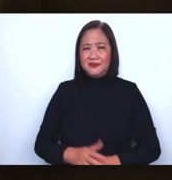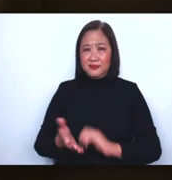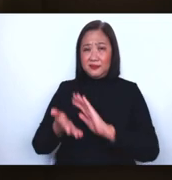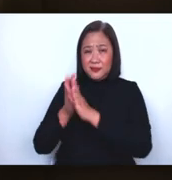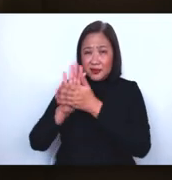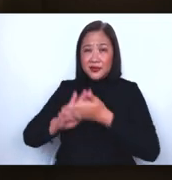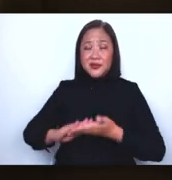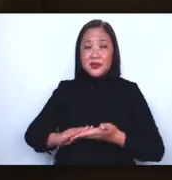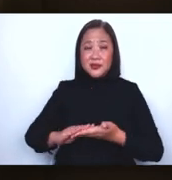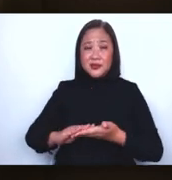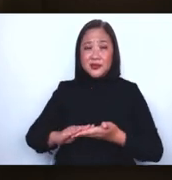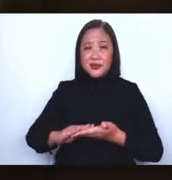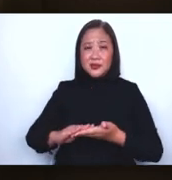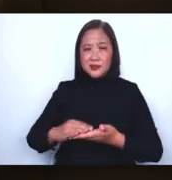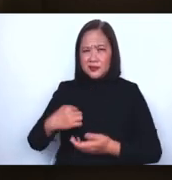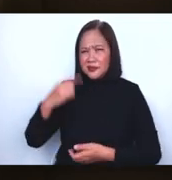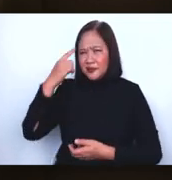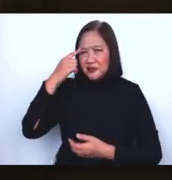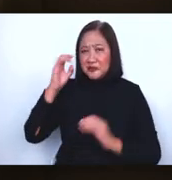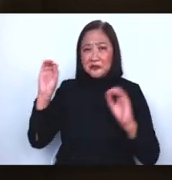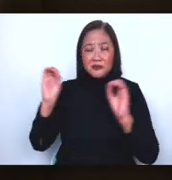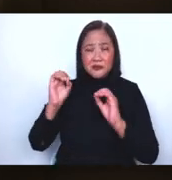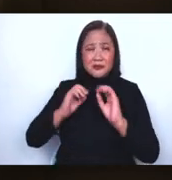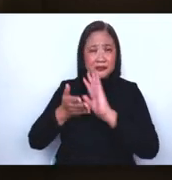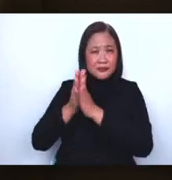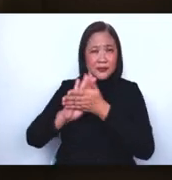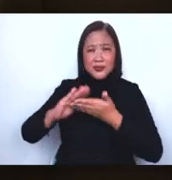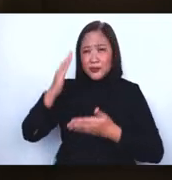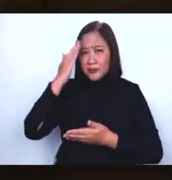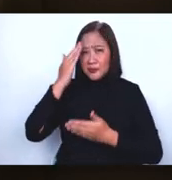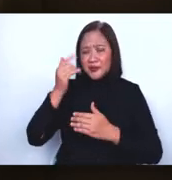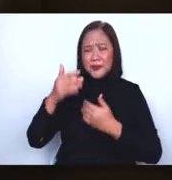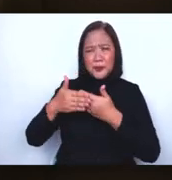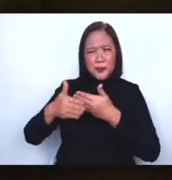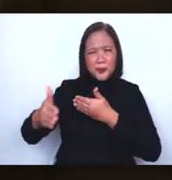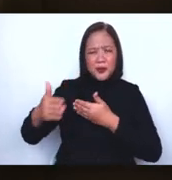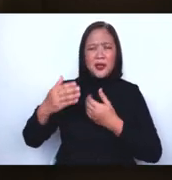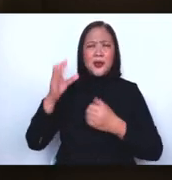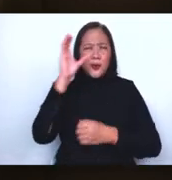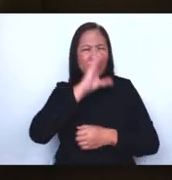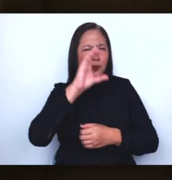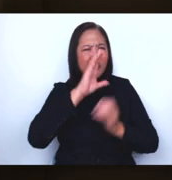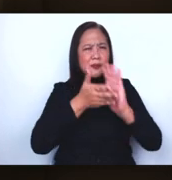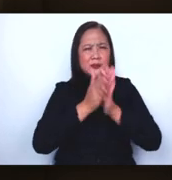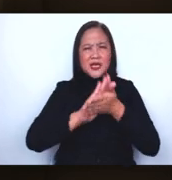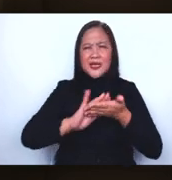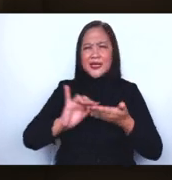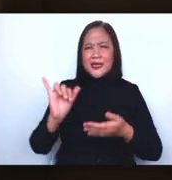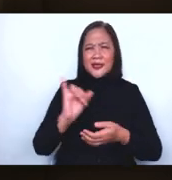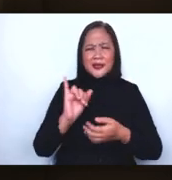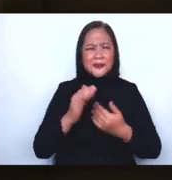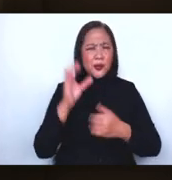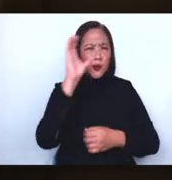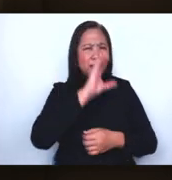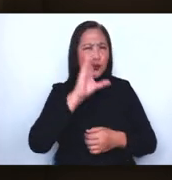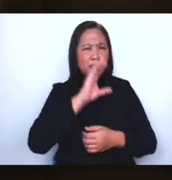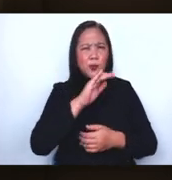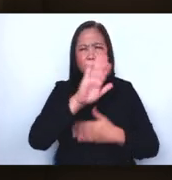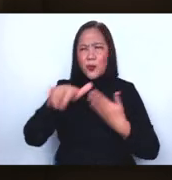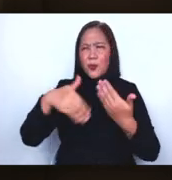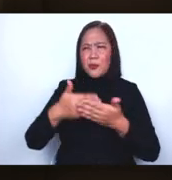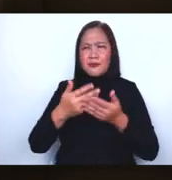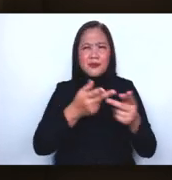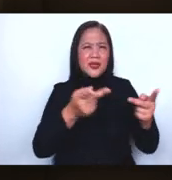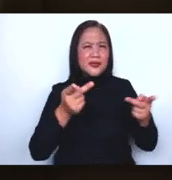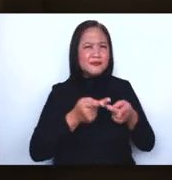Peace? You think I've known peace all these years? I've searched for it like one insane. I've